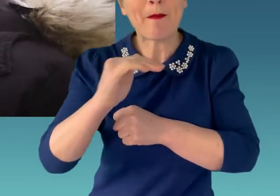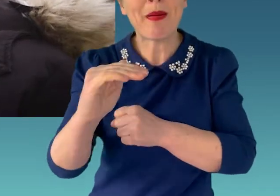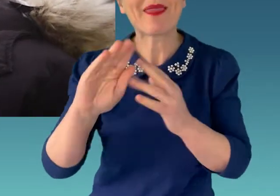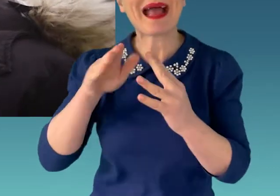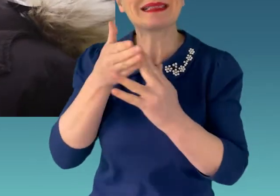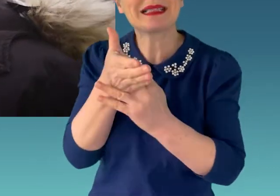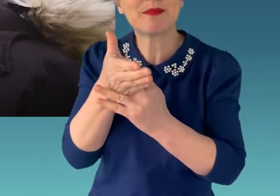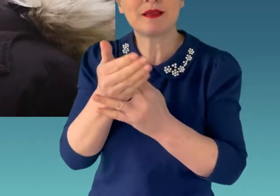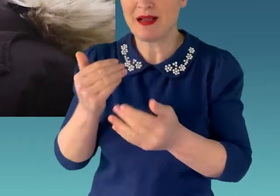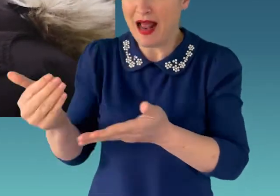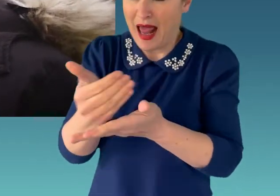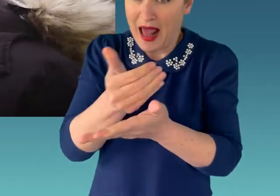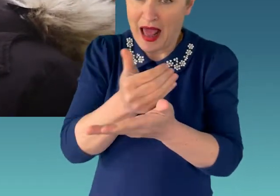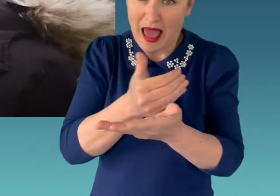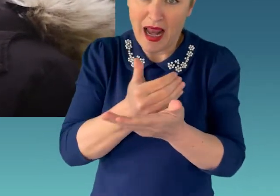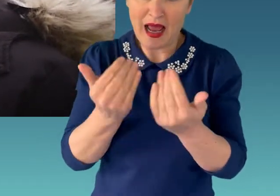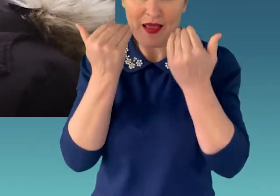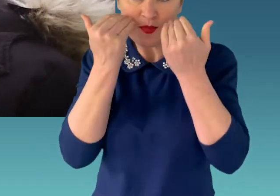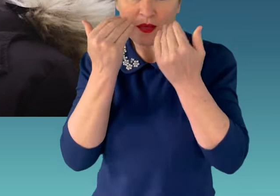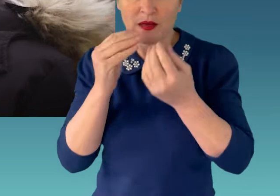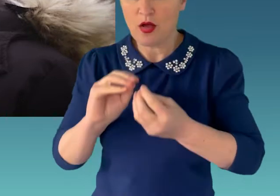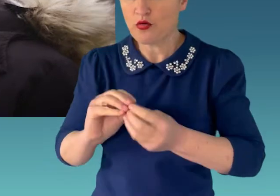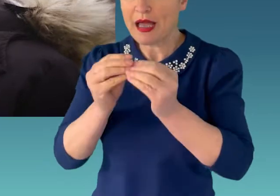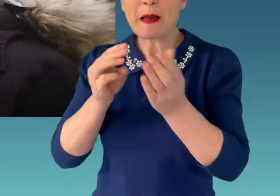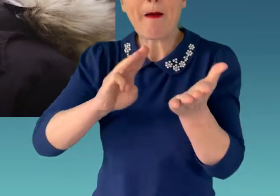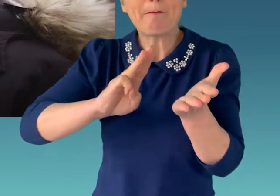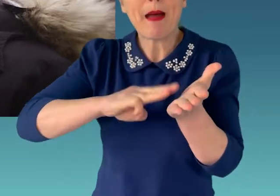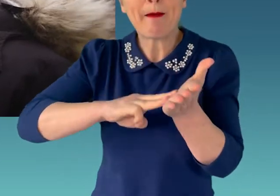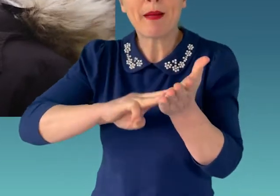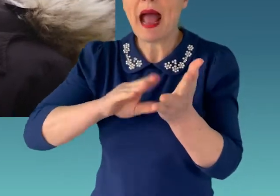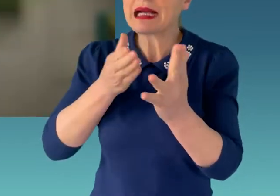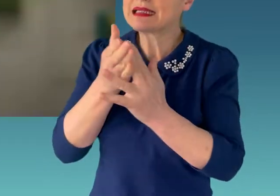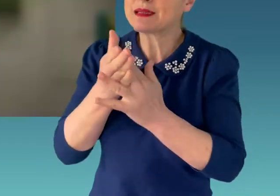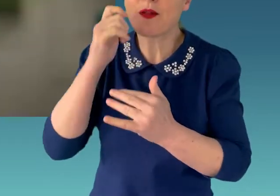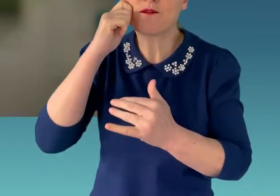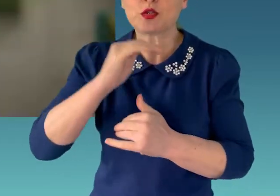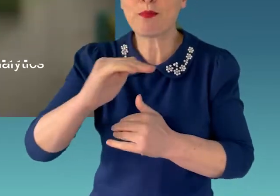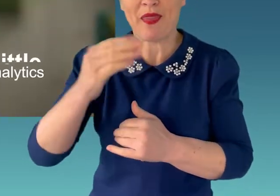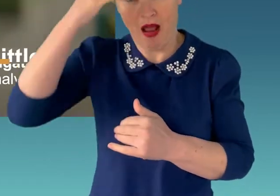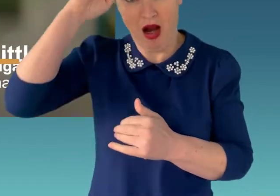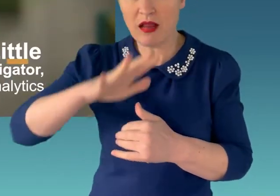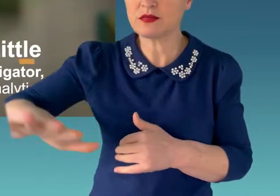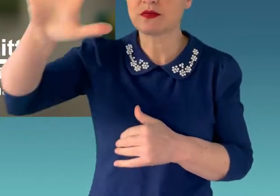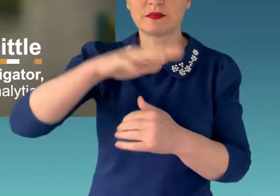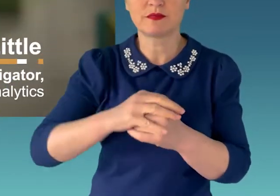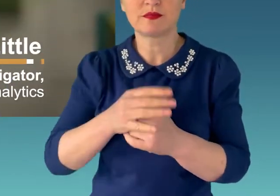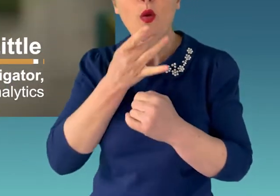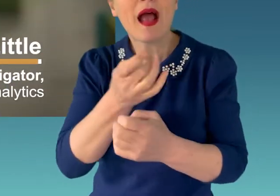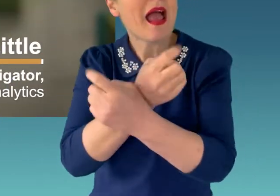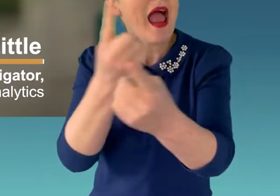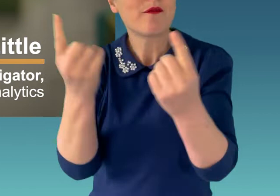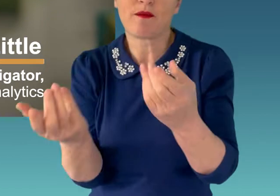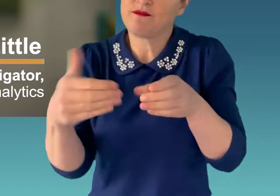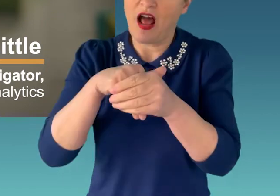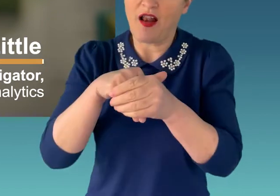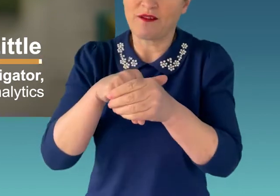try to collect information to create maps of the accessibility of footpaths around Ireland. We asked people to get involved in this project as citizen scientists by